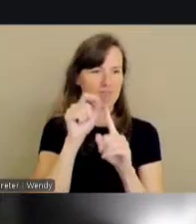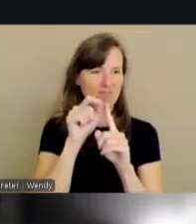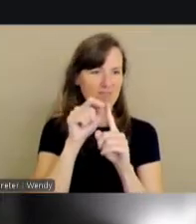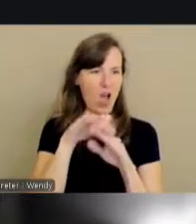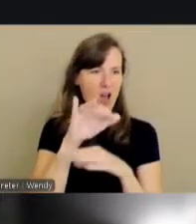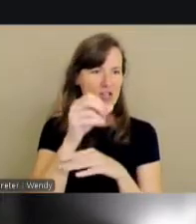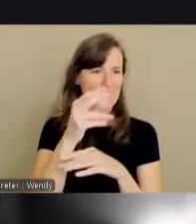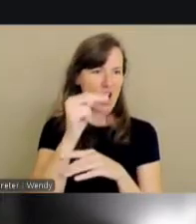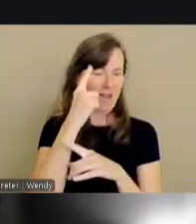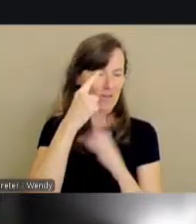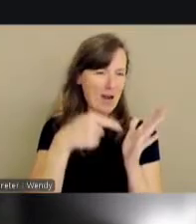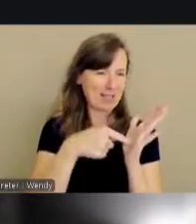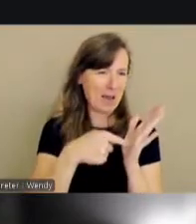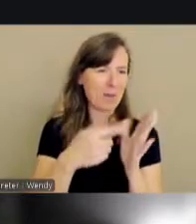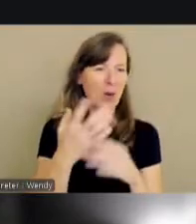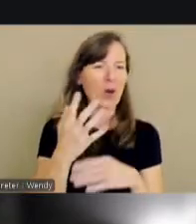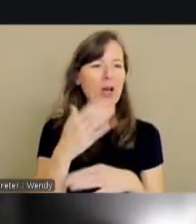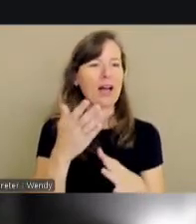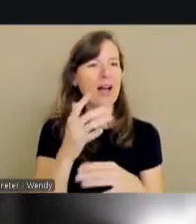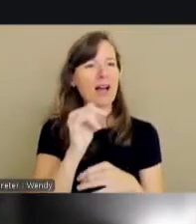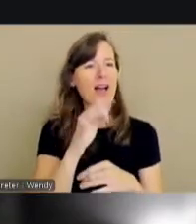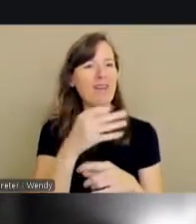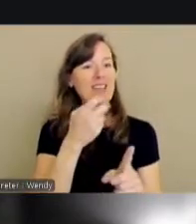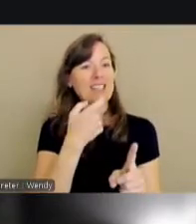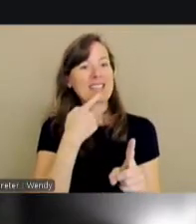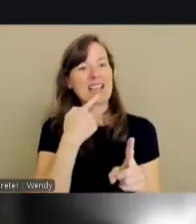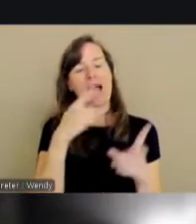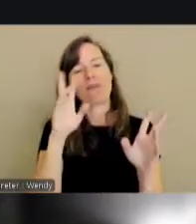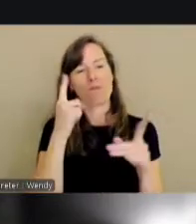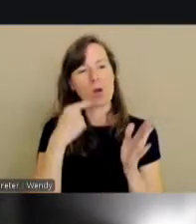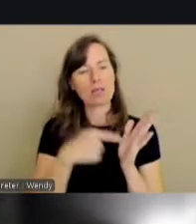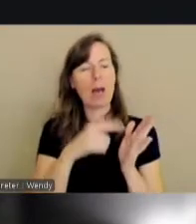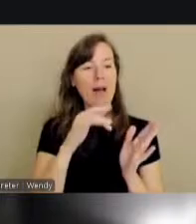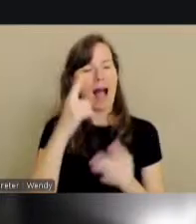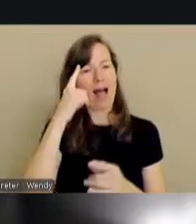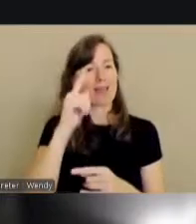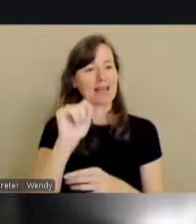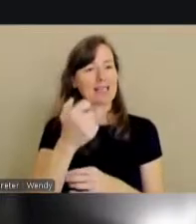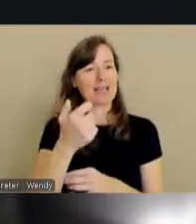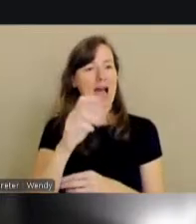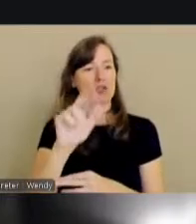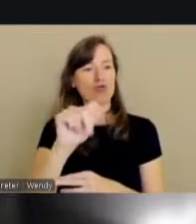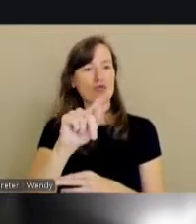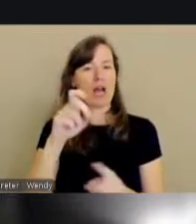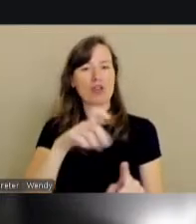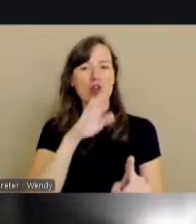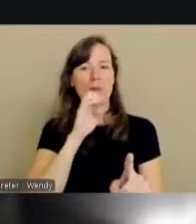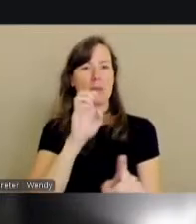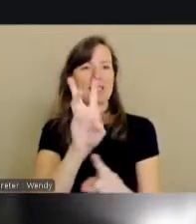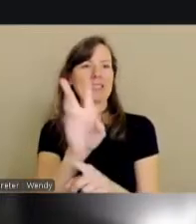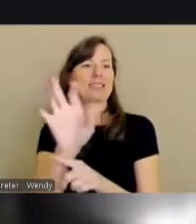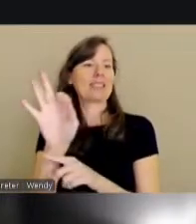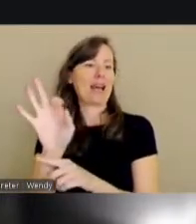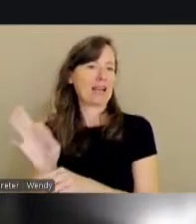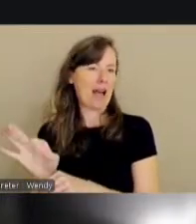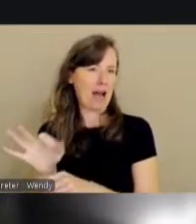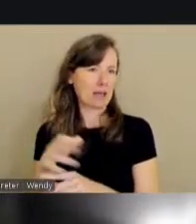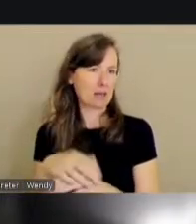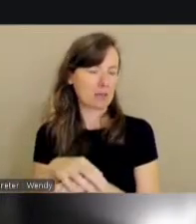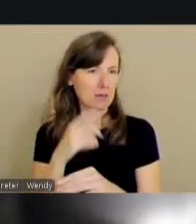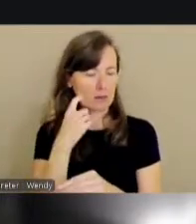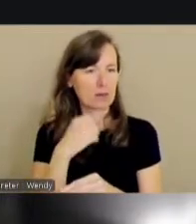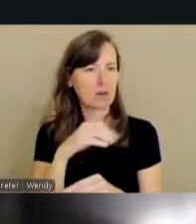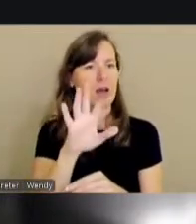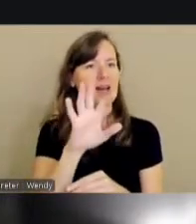comes up and he says, well, I think the tax rate should be $60.99. I think $62.99 is too much. Okay,